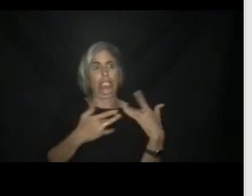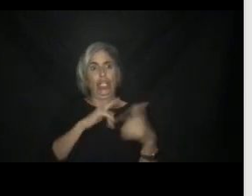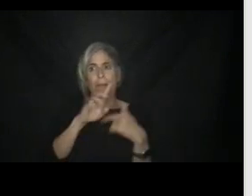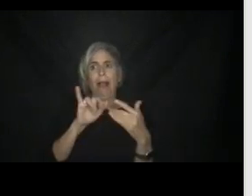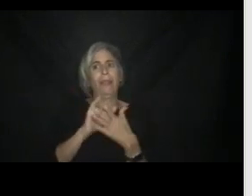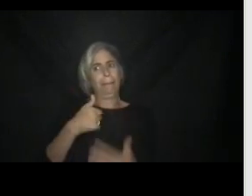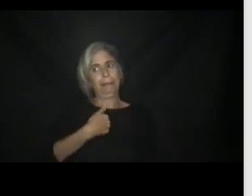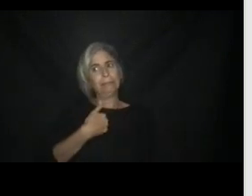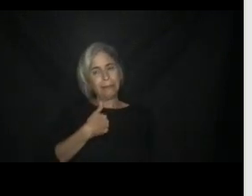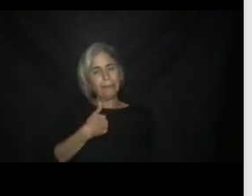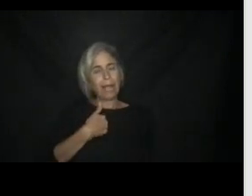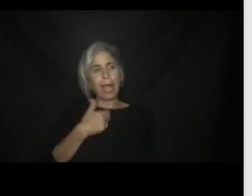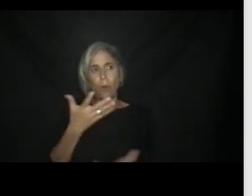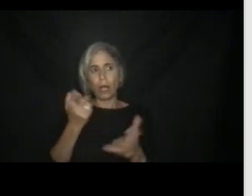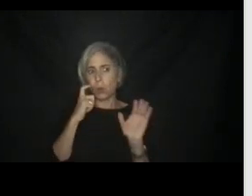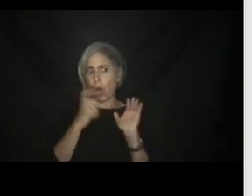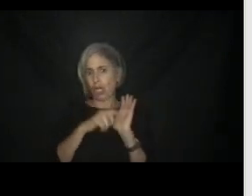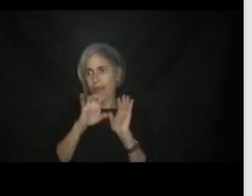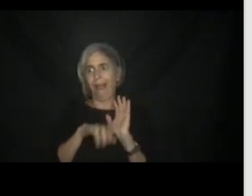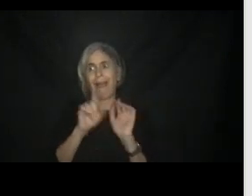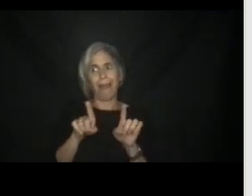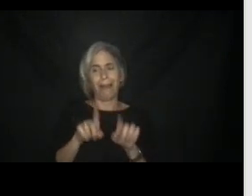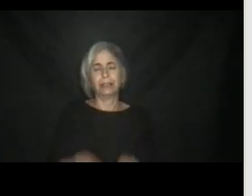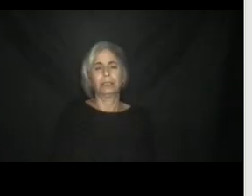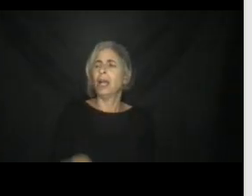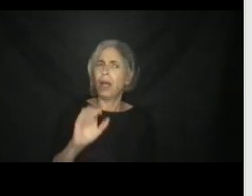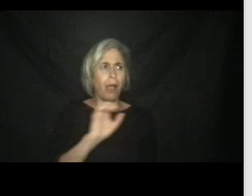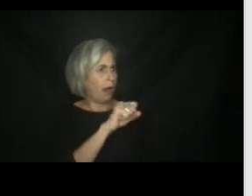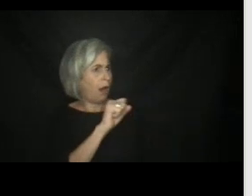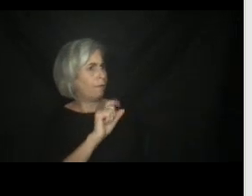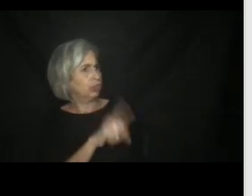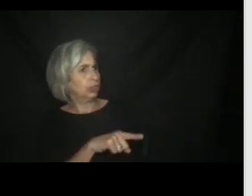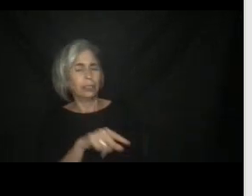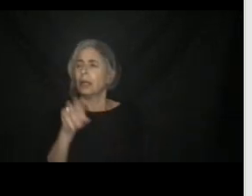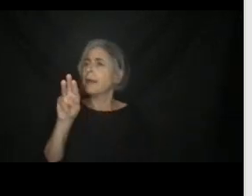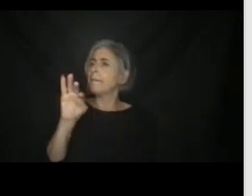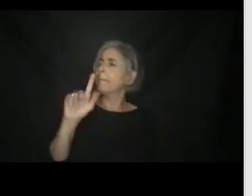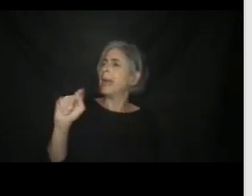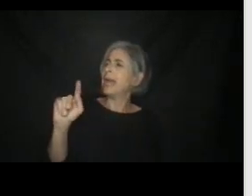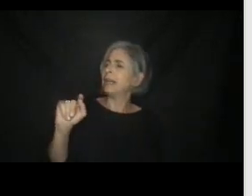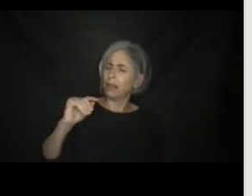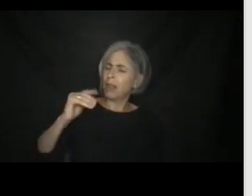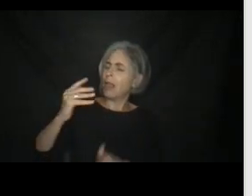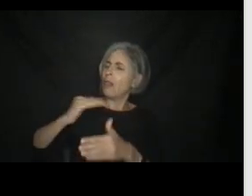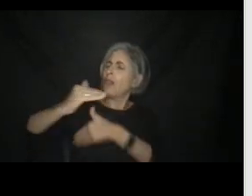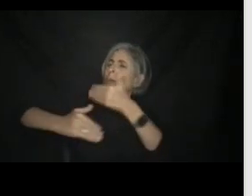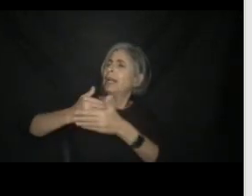and want to keep an eye on. Absolutely. Thank you. Matt, could you talk about the process